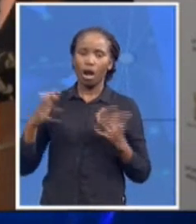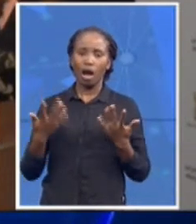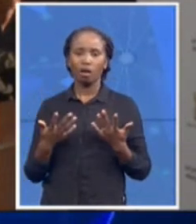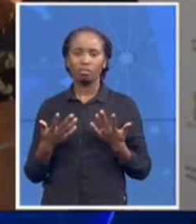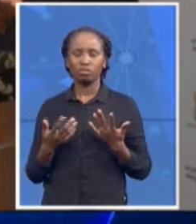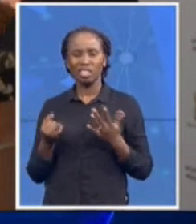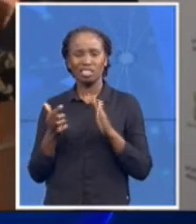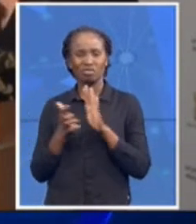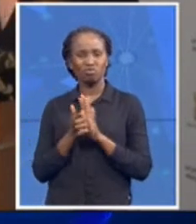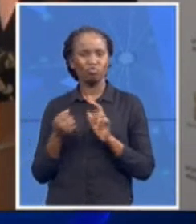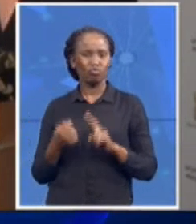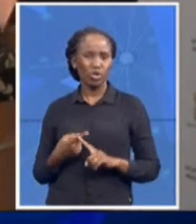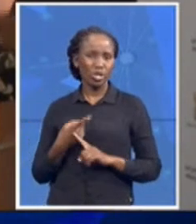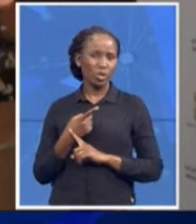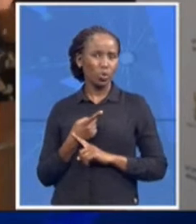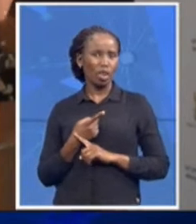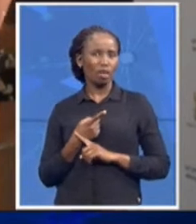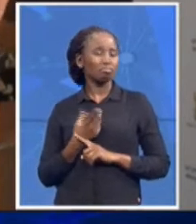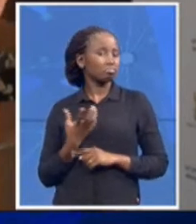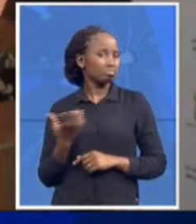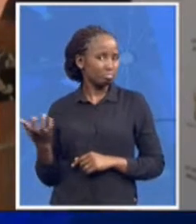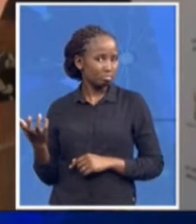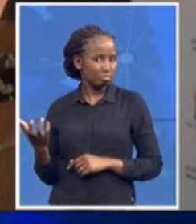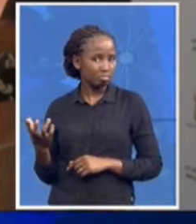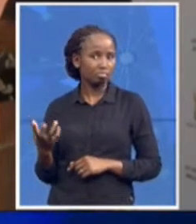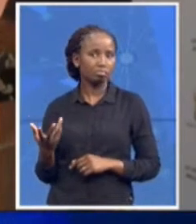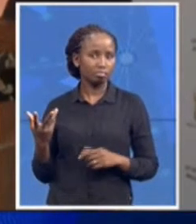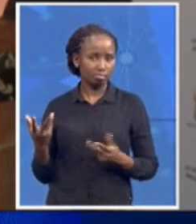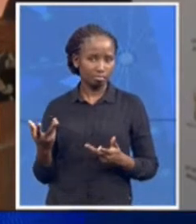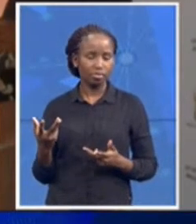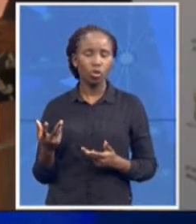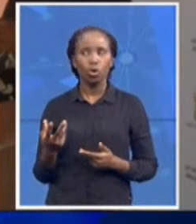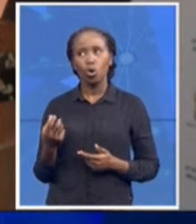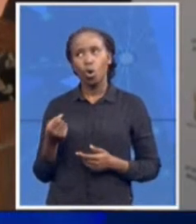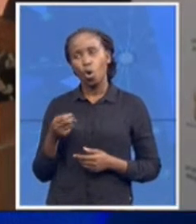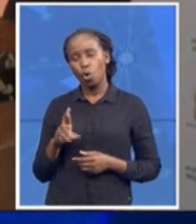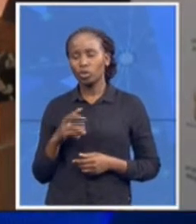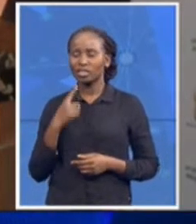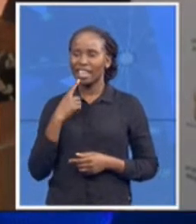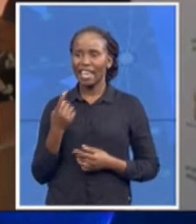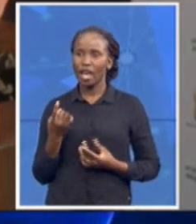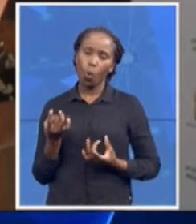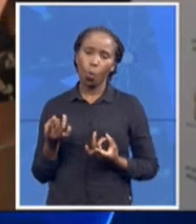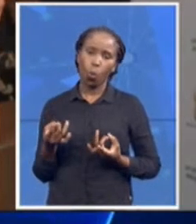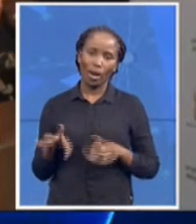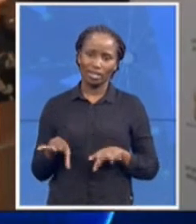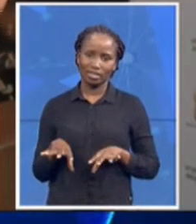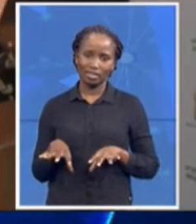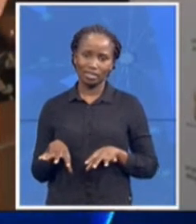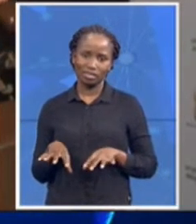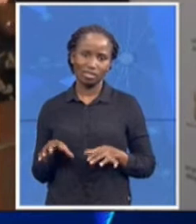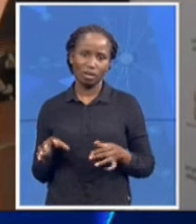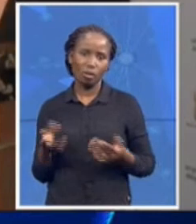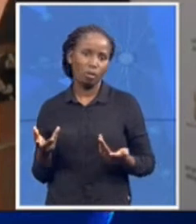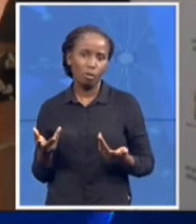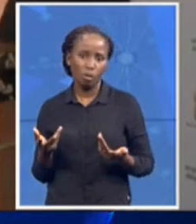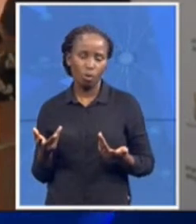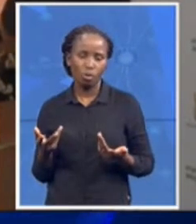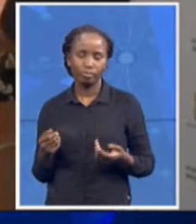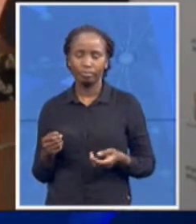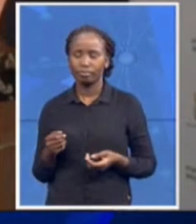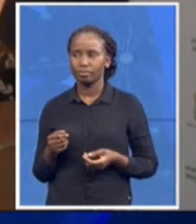as opposed it to being fruitless or wasteful. It's not fruitless or wasteful, but it was irregular in the sense